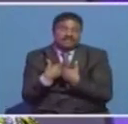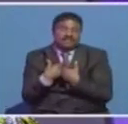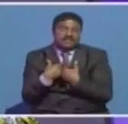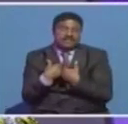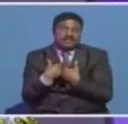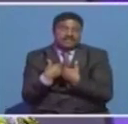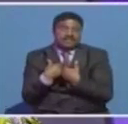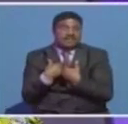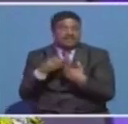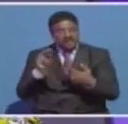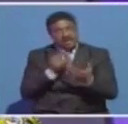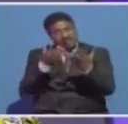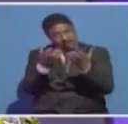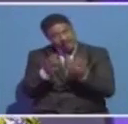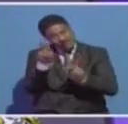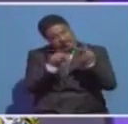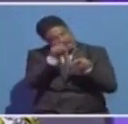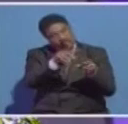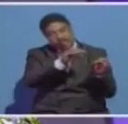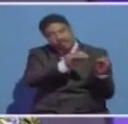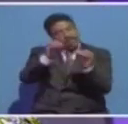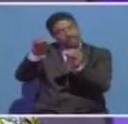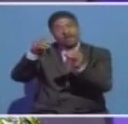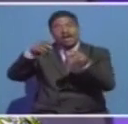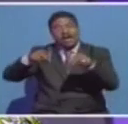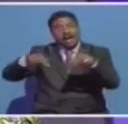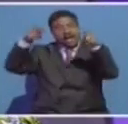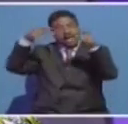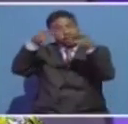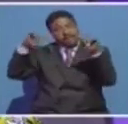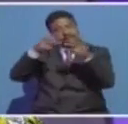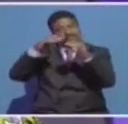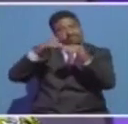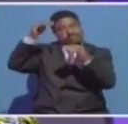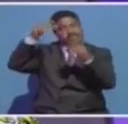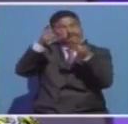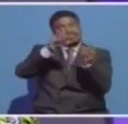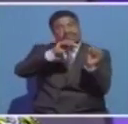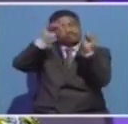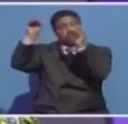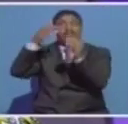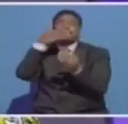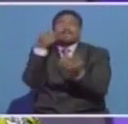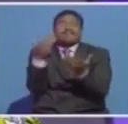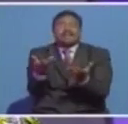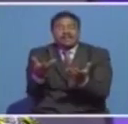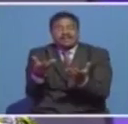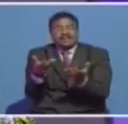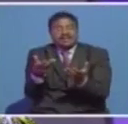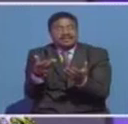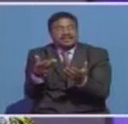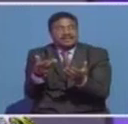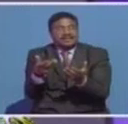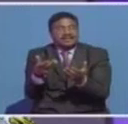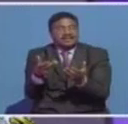would like people to be relocated, go into higher ground, dry ground, and then get into doing fish ponds, because if their livelihood